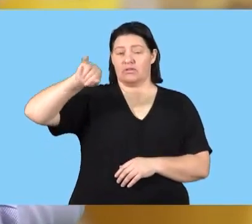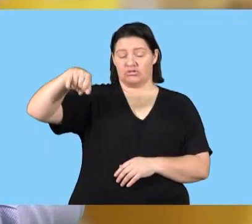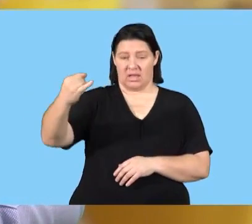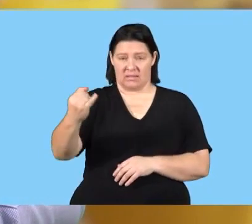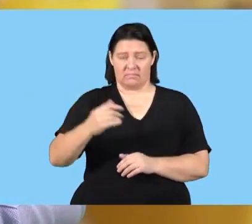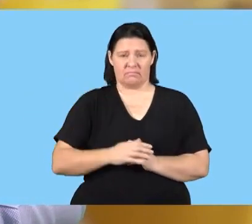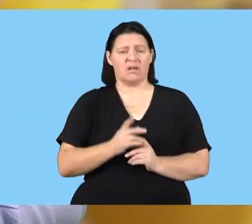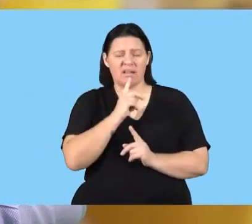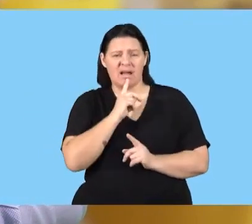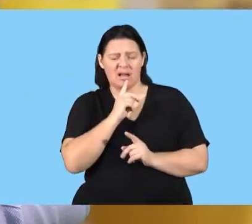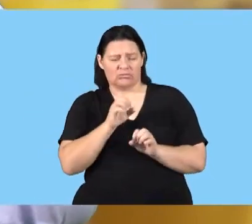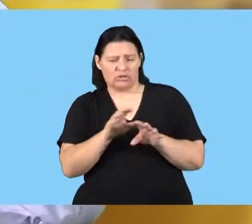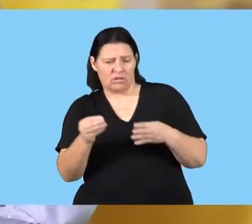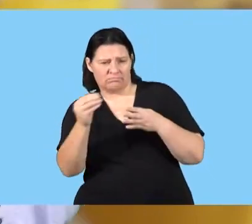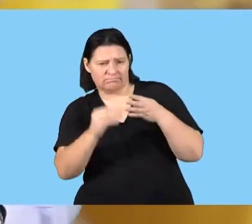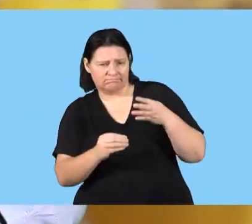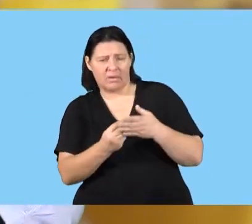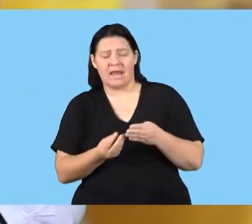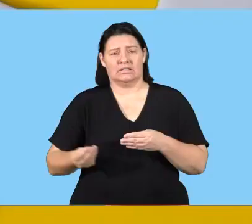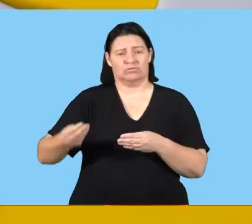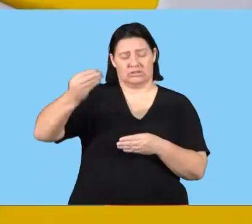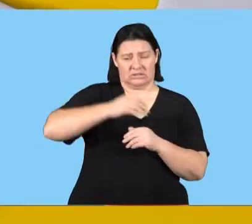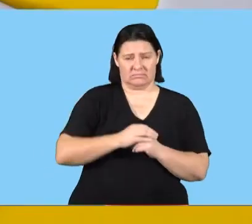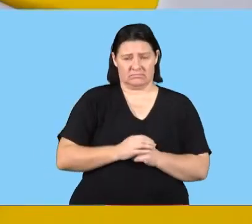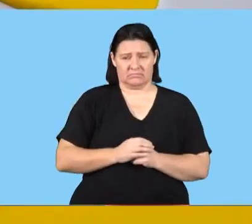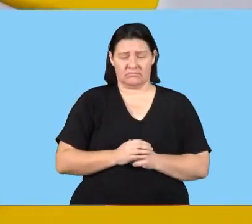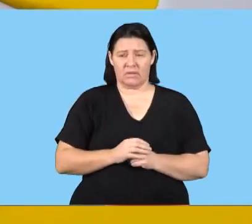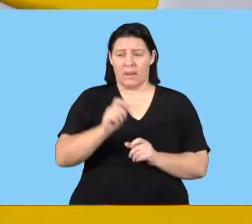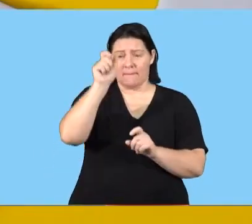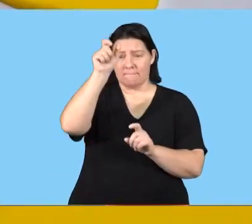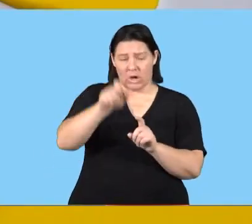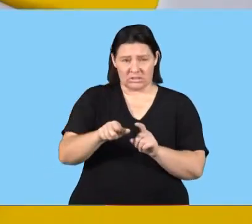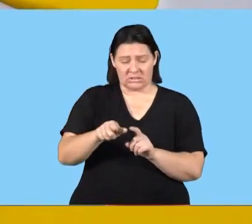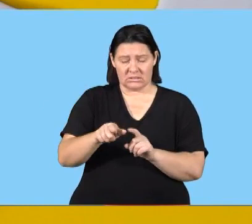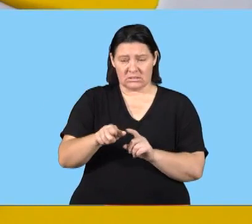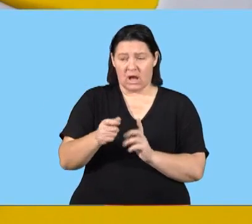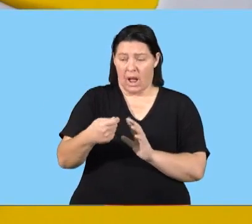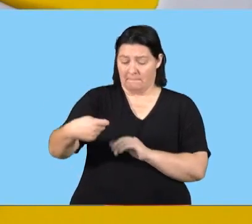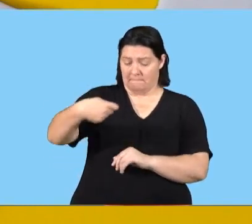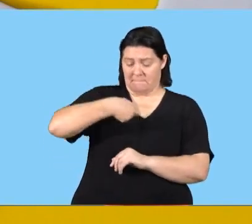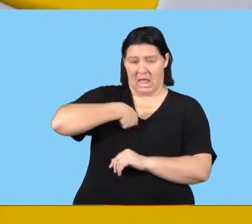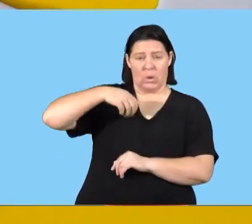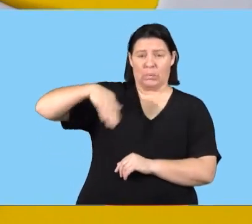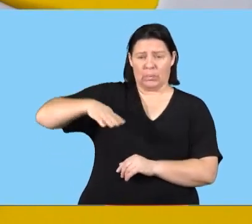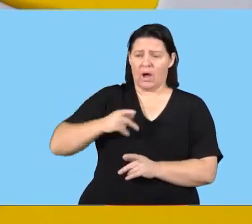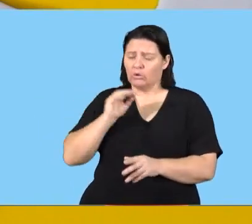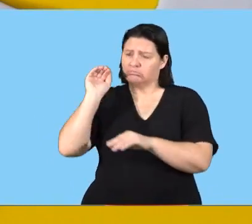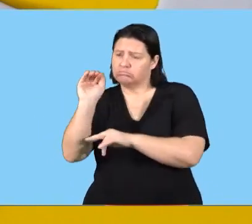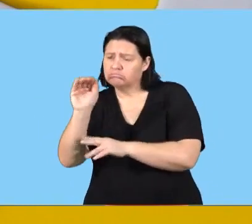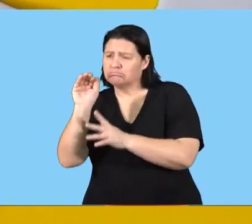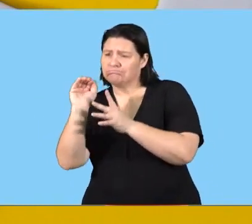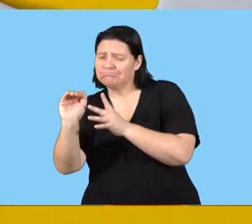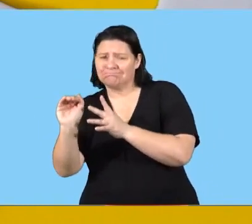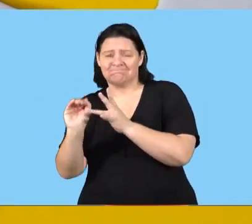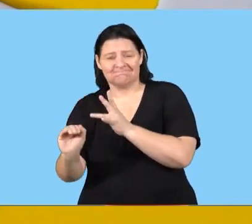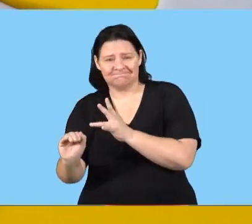interest. Did you know that when a debtor does not pay after all effort is made to recover the outstanding